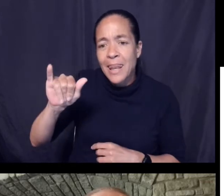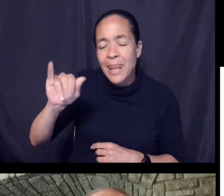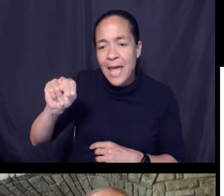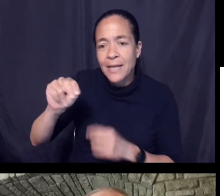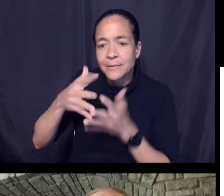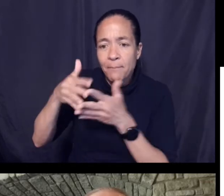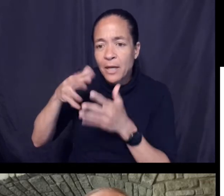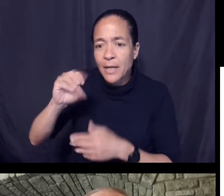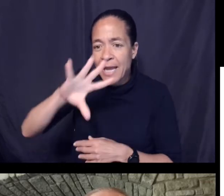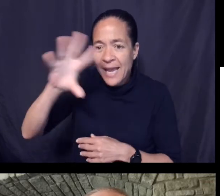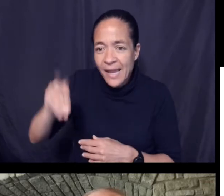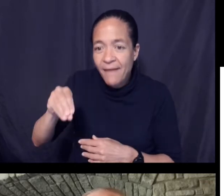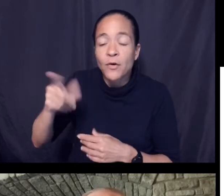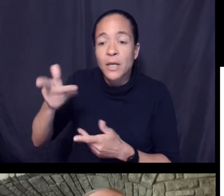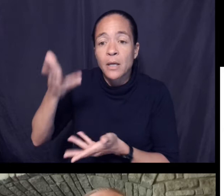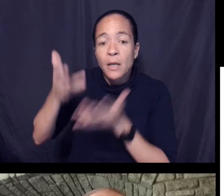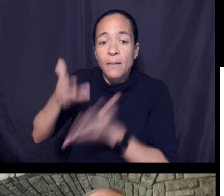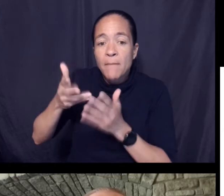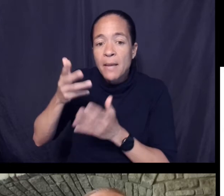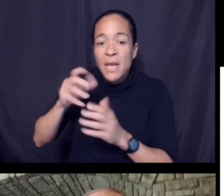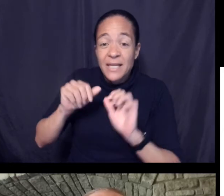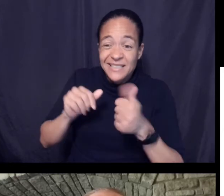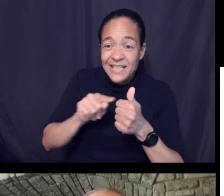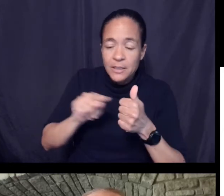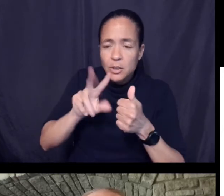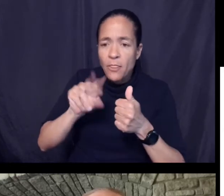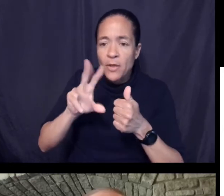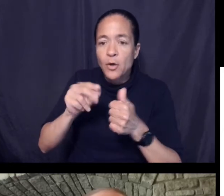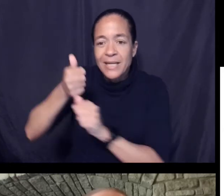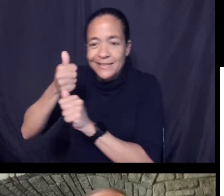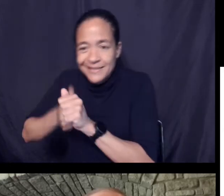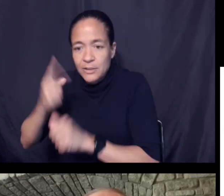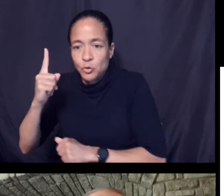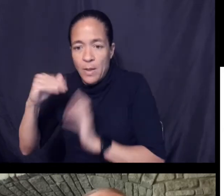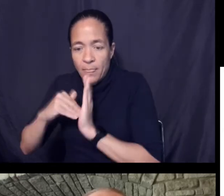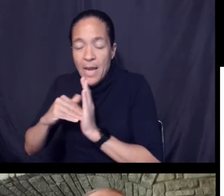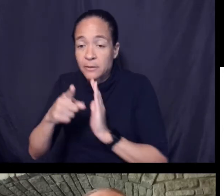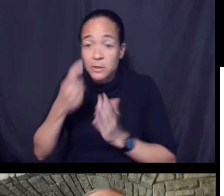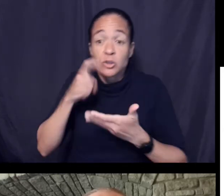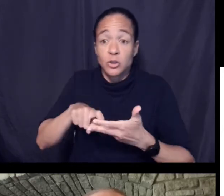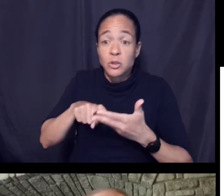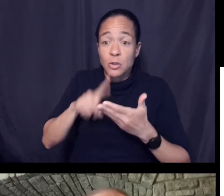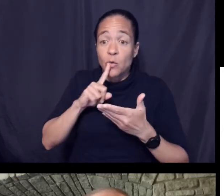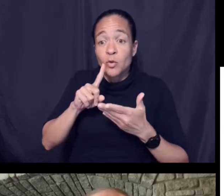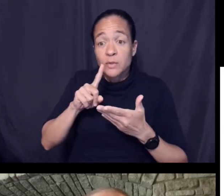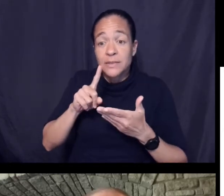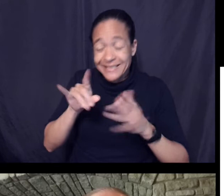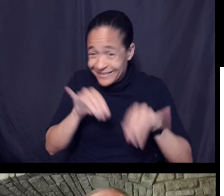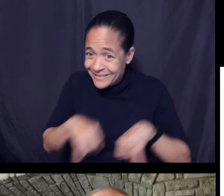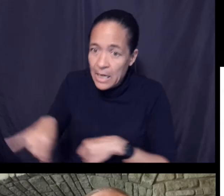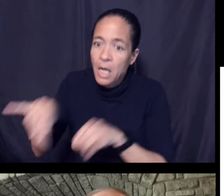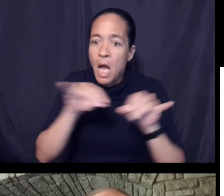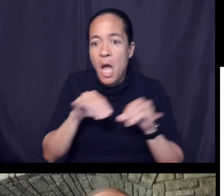and Africa, the incidence may be as high as 10 to 30 per thousand. So you can see that it is the most